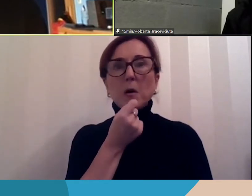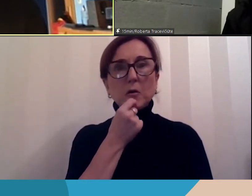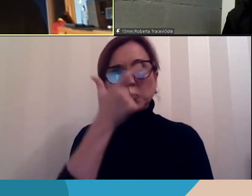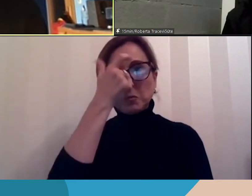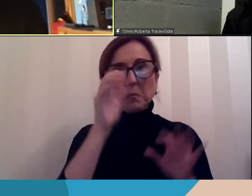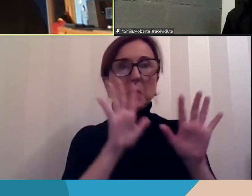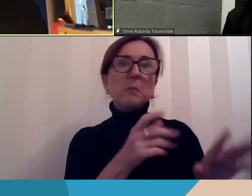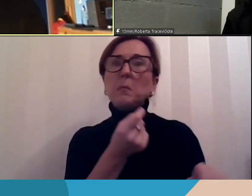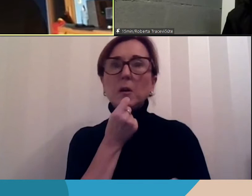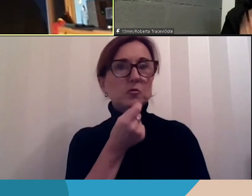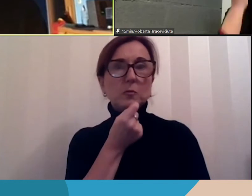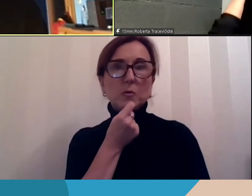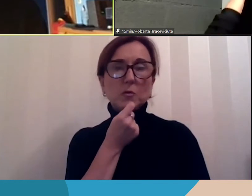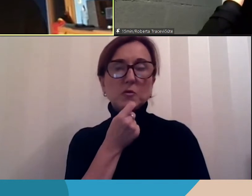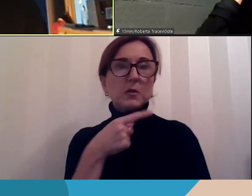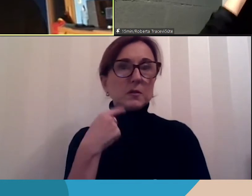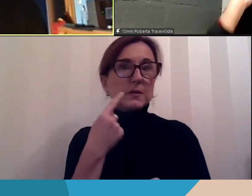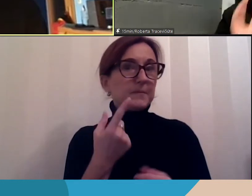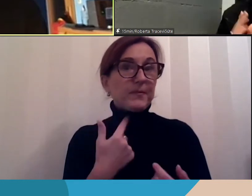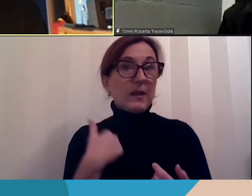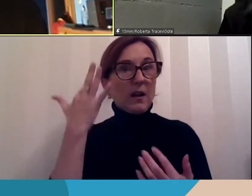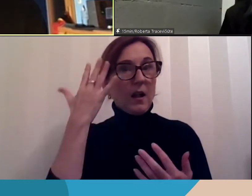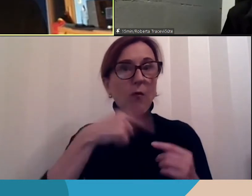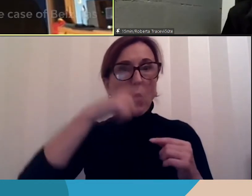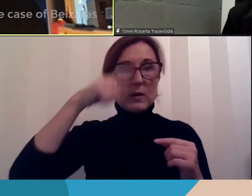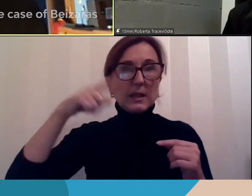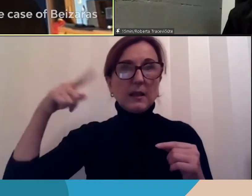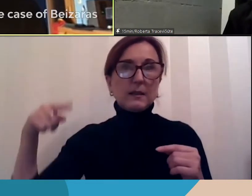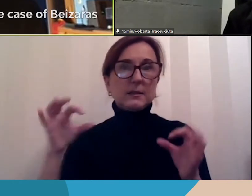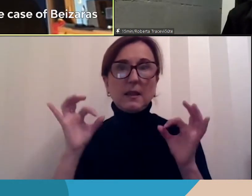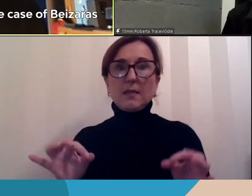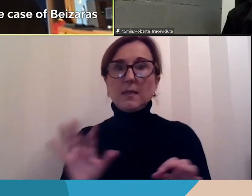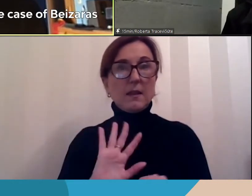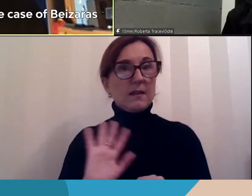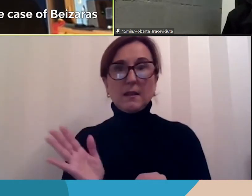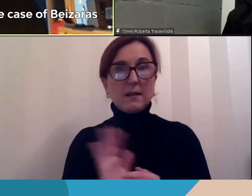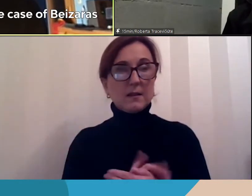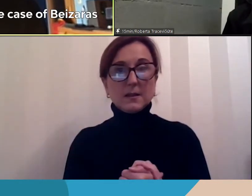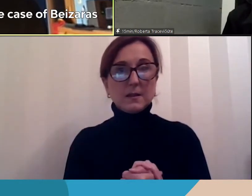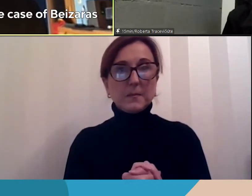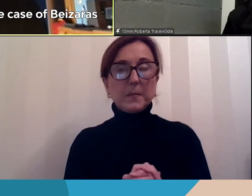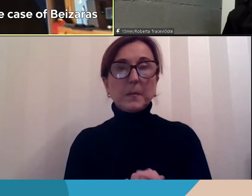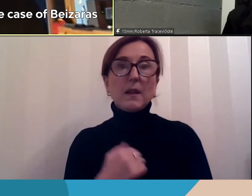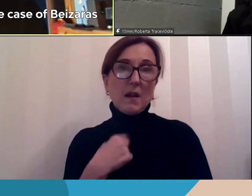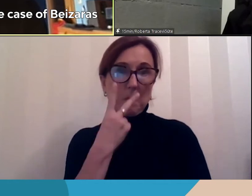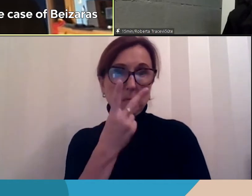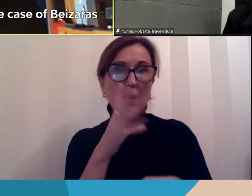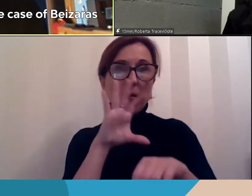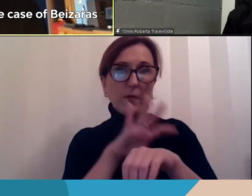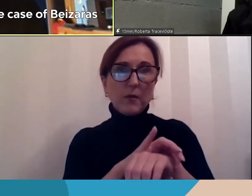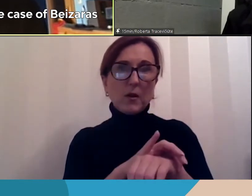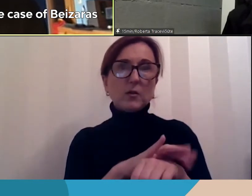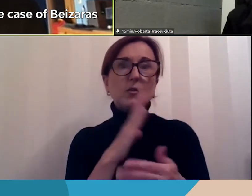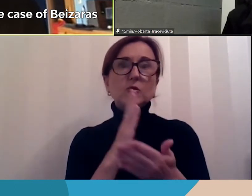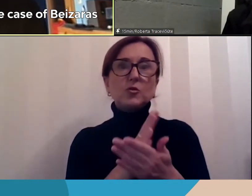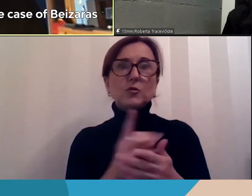Too often I heard that the number of hate crimes in Lithuania is very low, but I